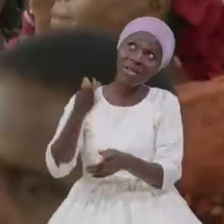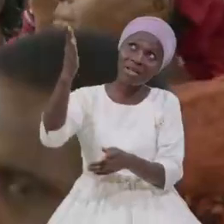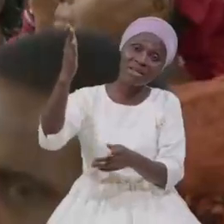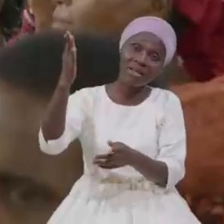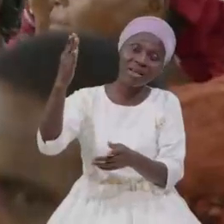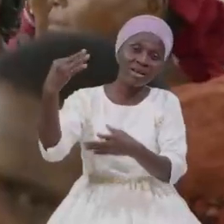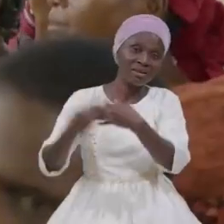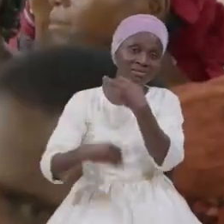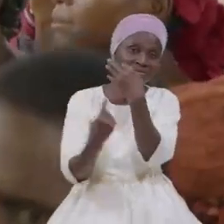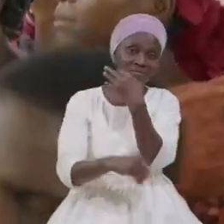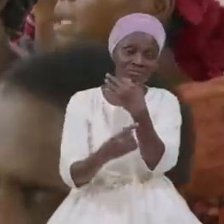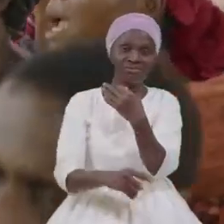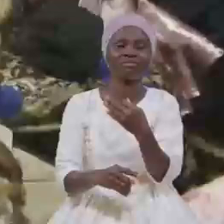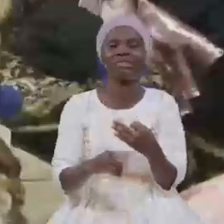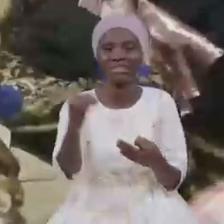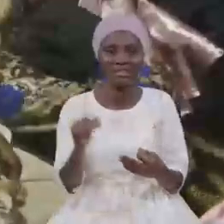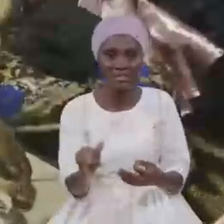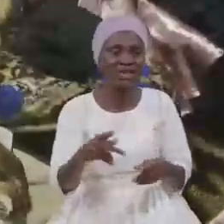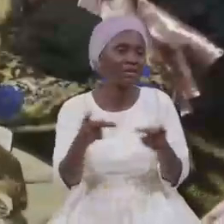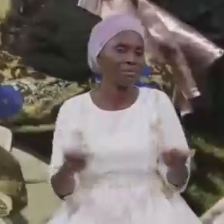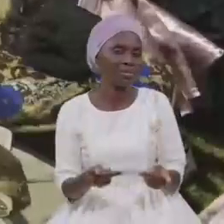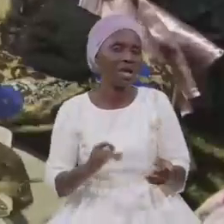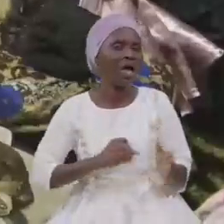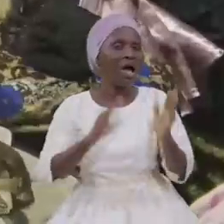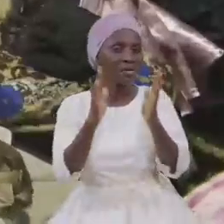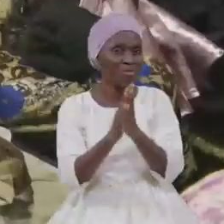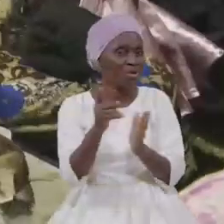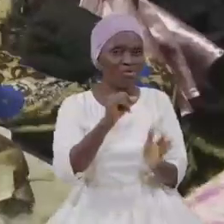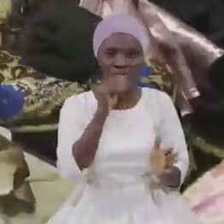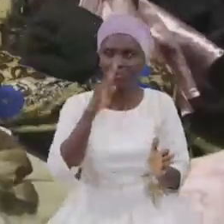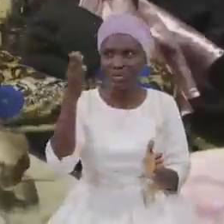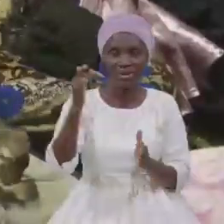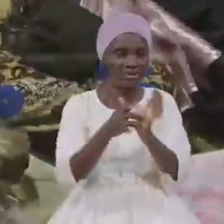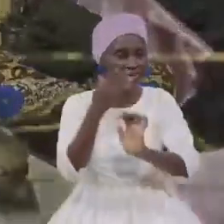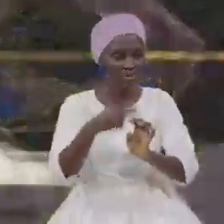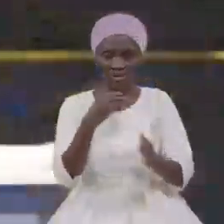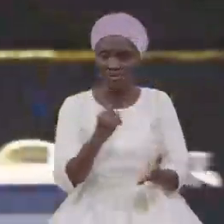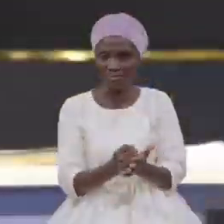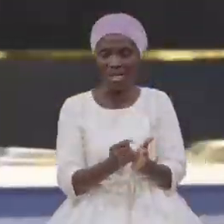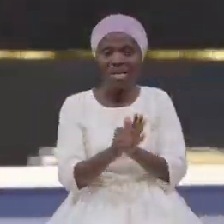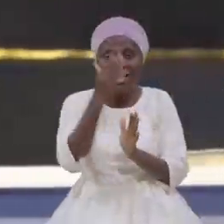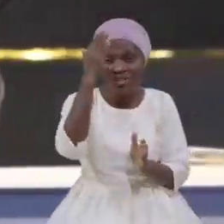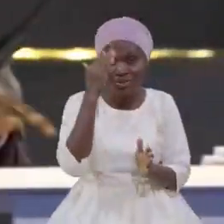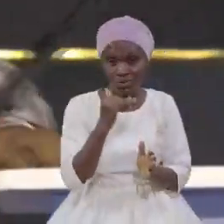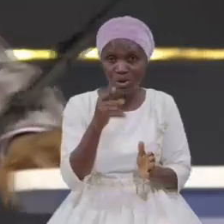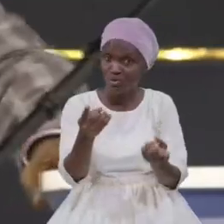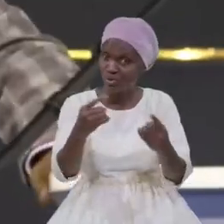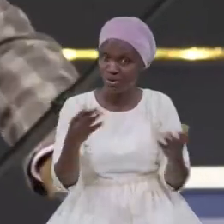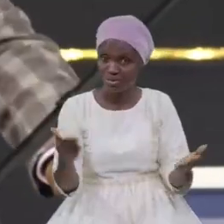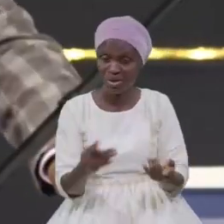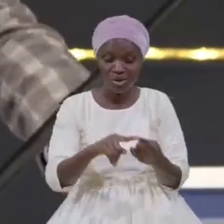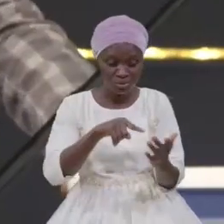there. I said you'll not be there. That's why we came. And that's why we're holding crusade. We're not